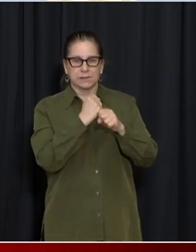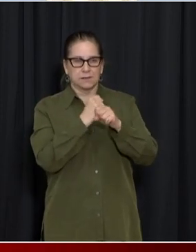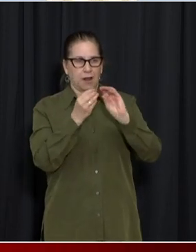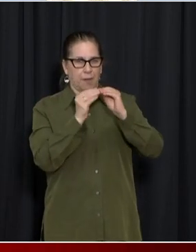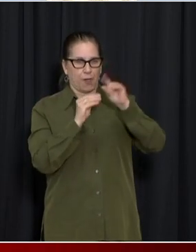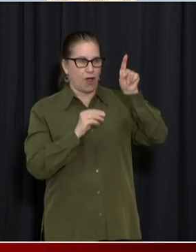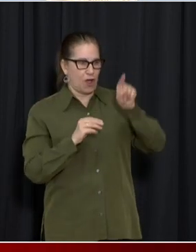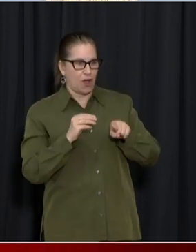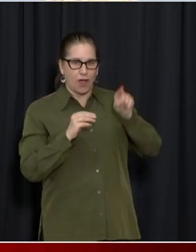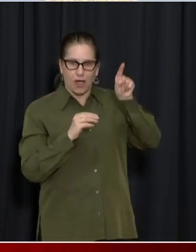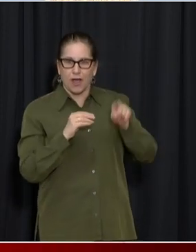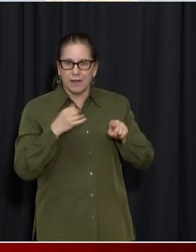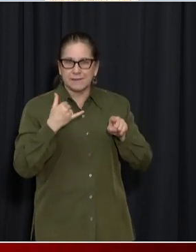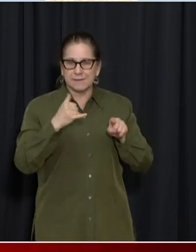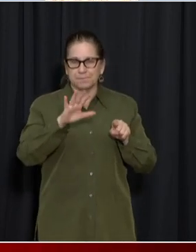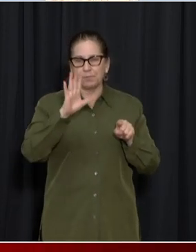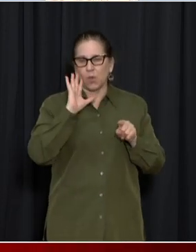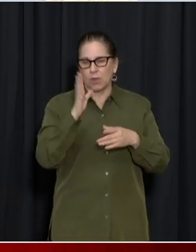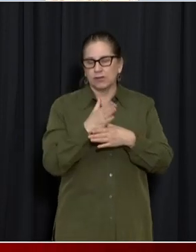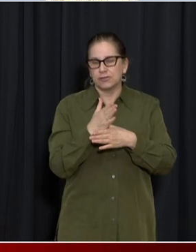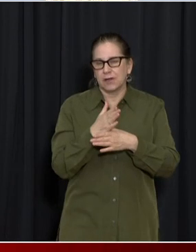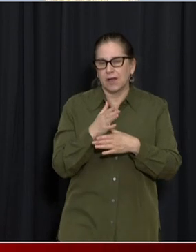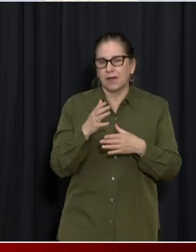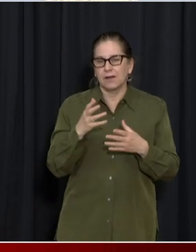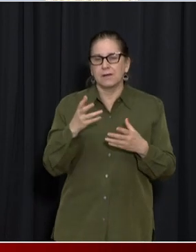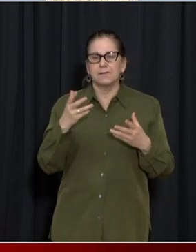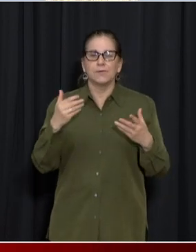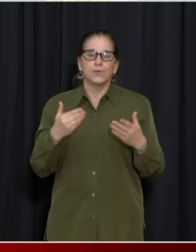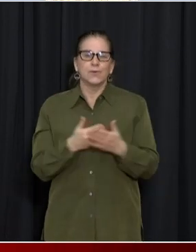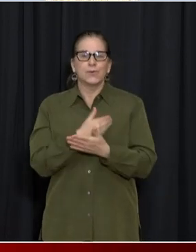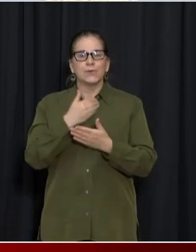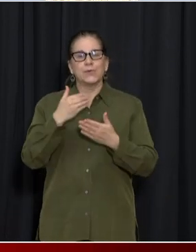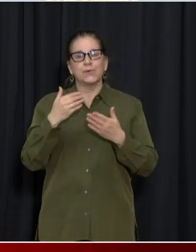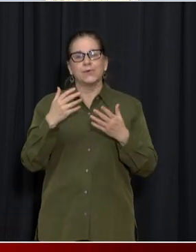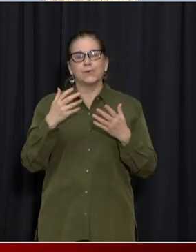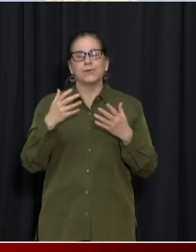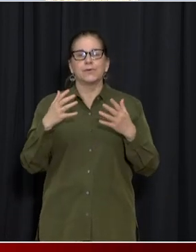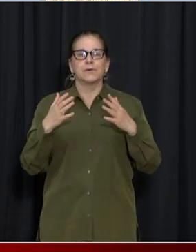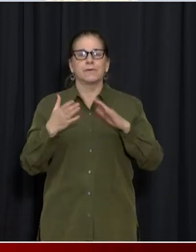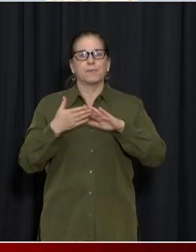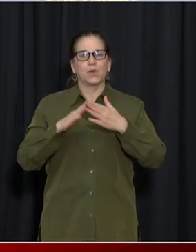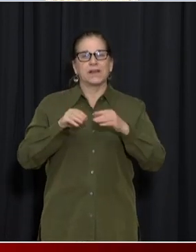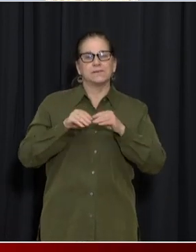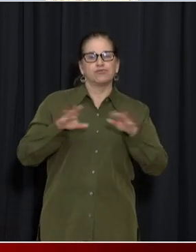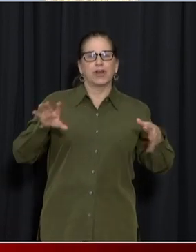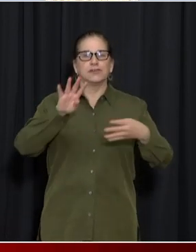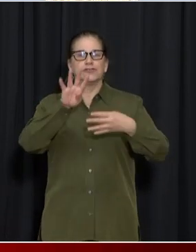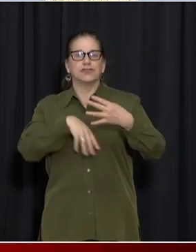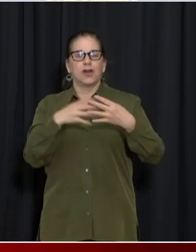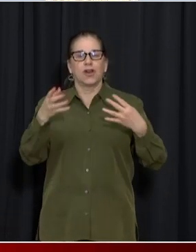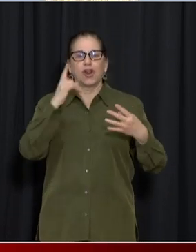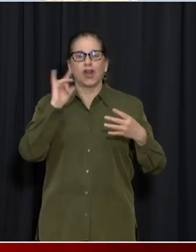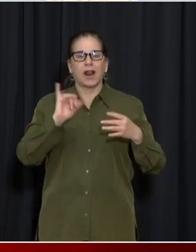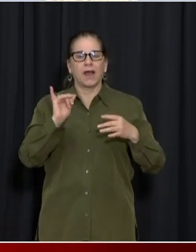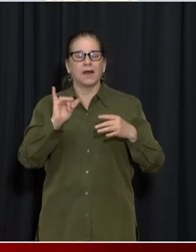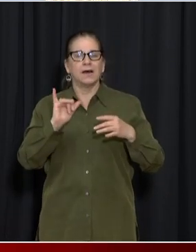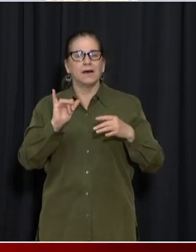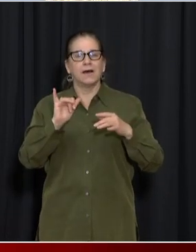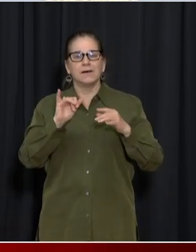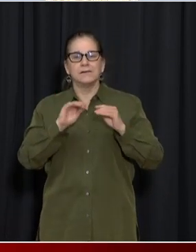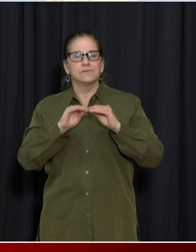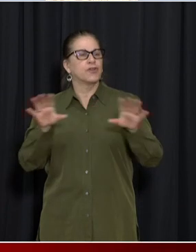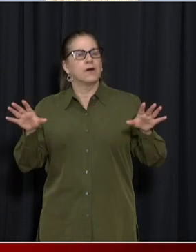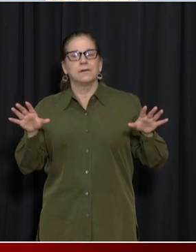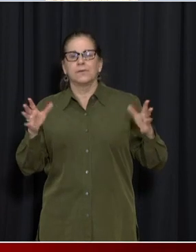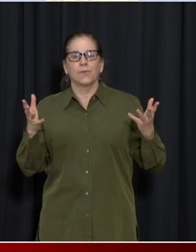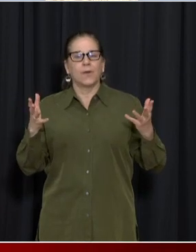a new community spread graph on our data page at coronavirus.dc.gov. And I'm also going to ask Dr. Nesbitt